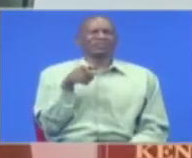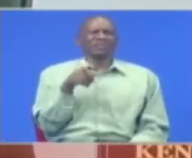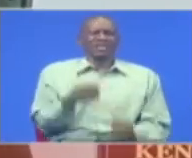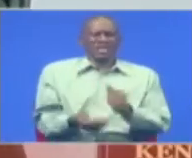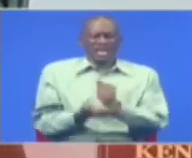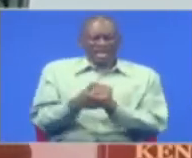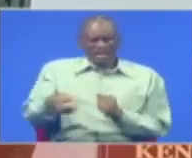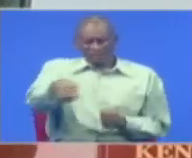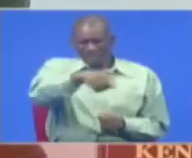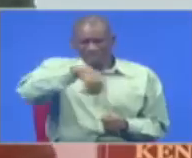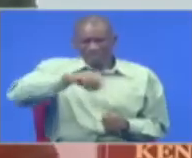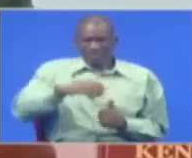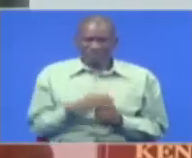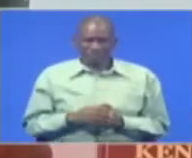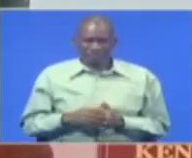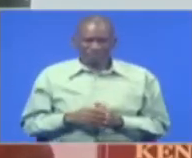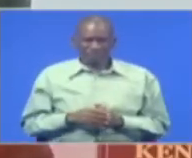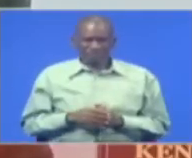tusaidie.